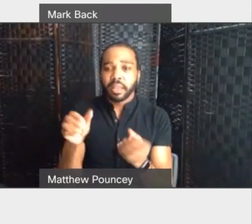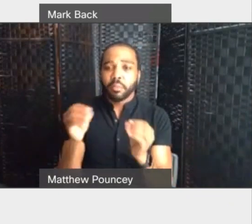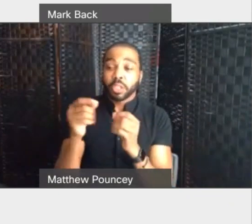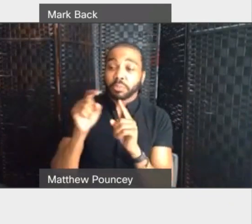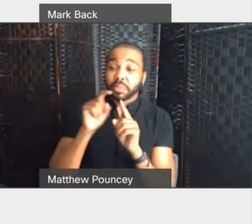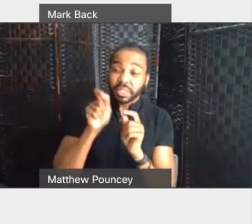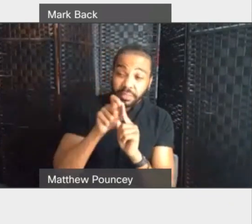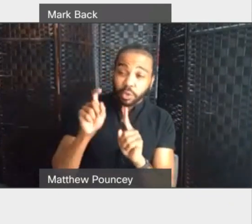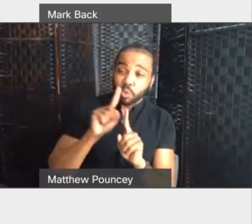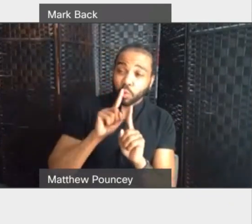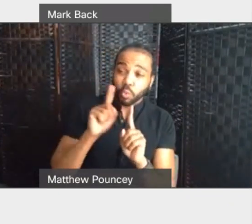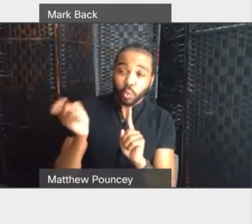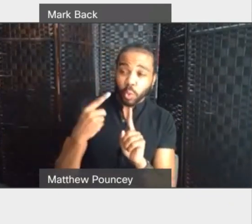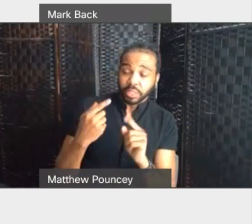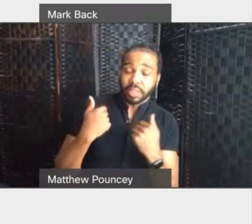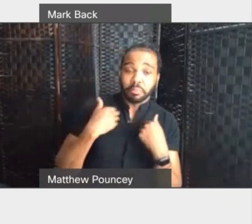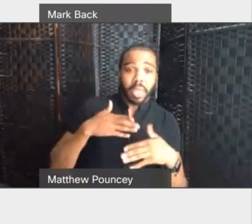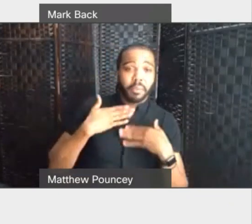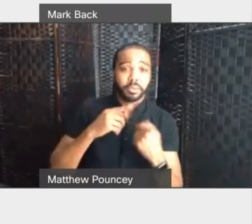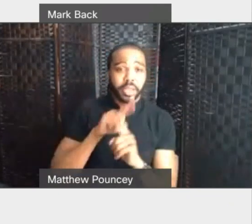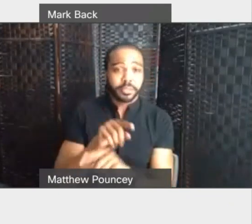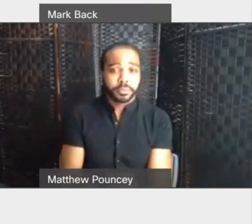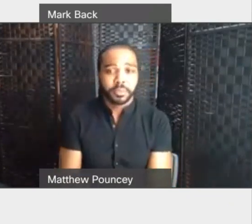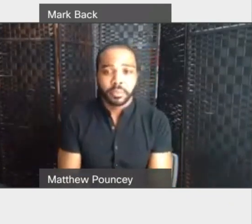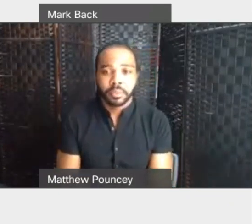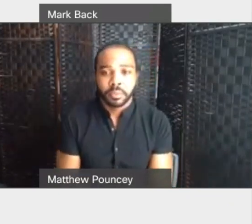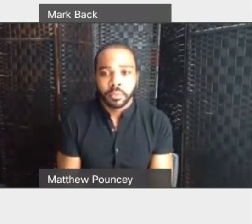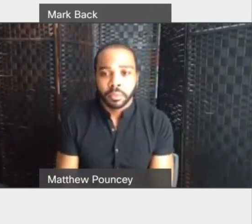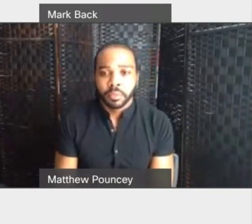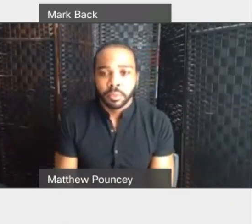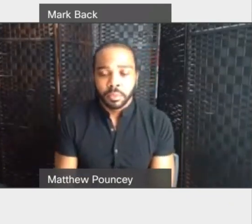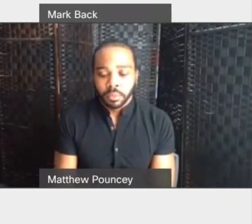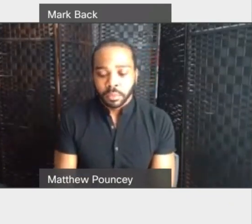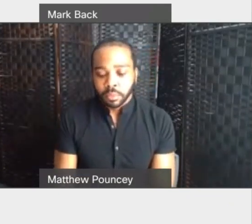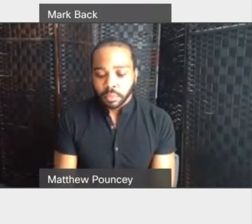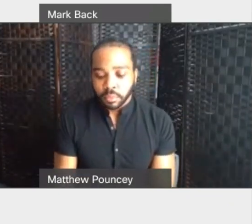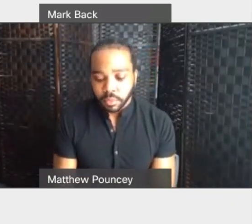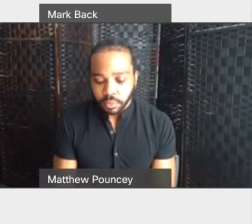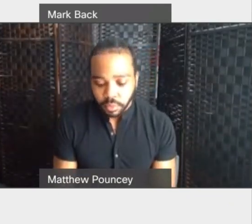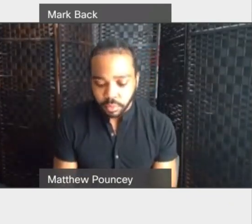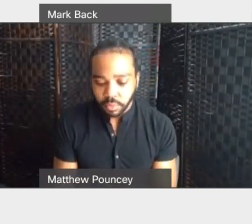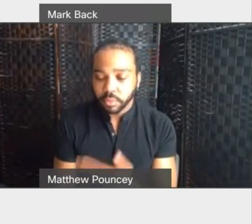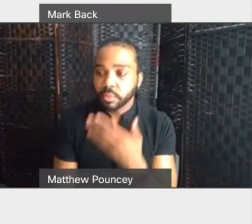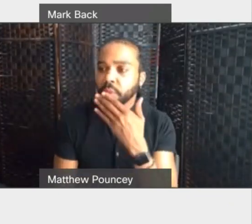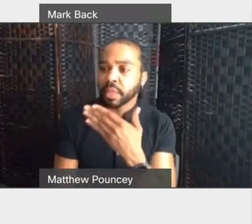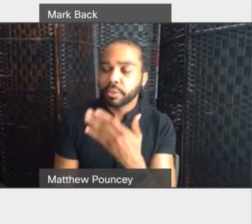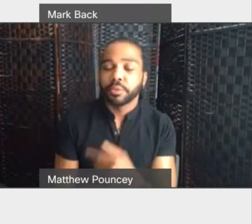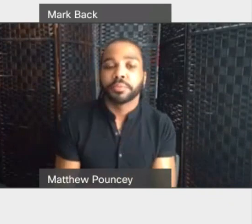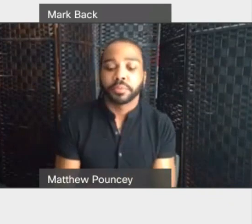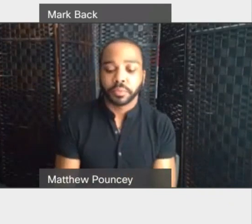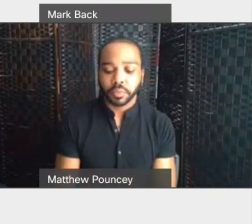I'm happy to ask them or to answer them. Thank you. So from